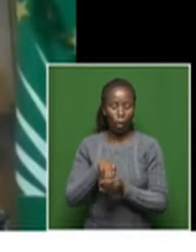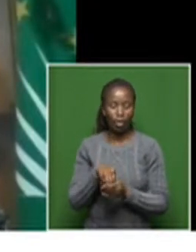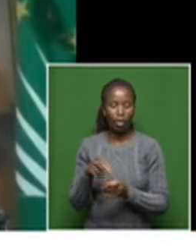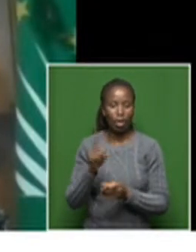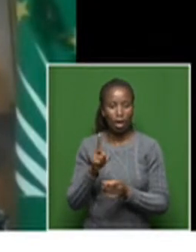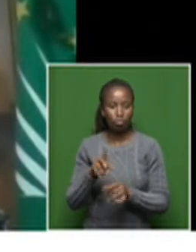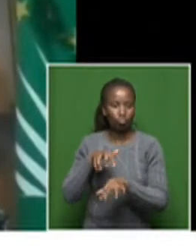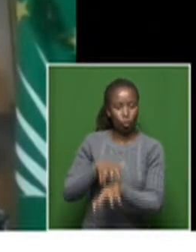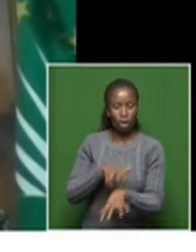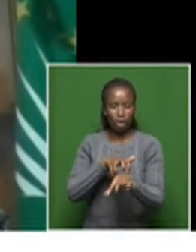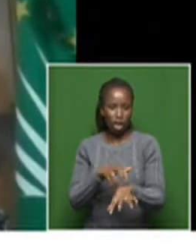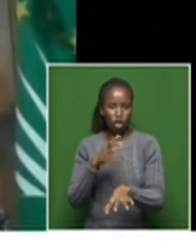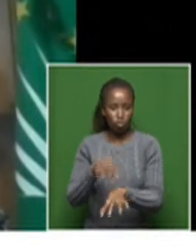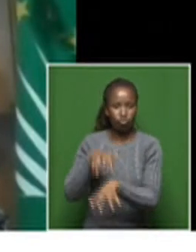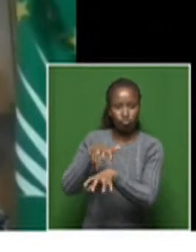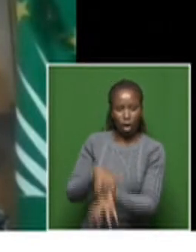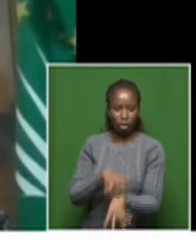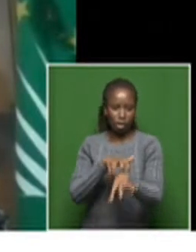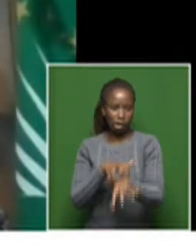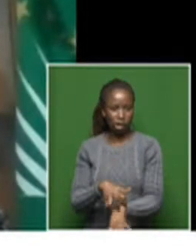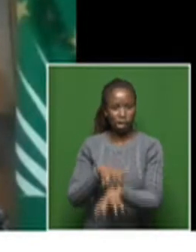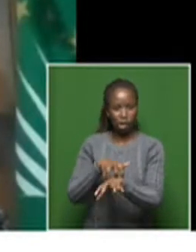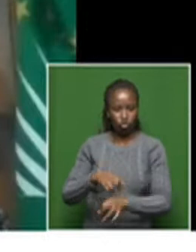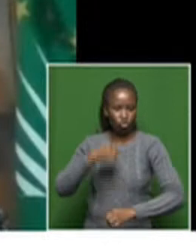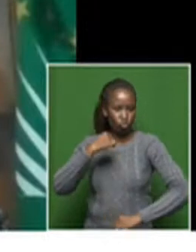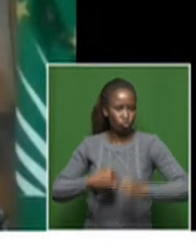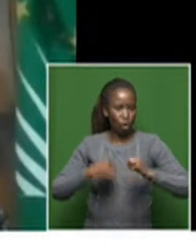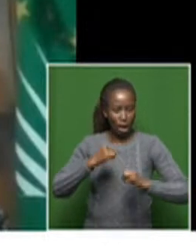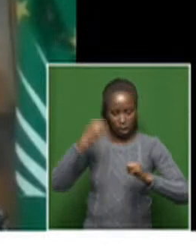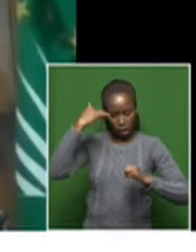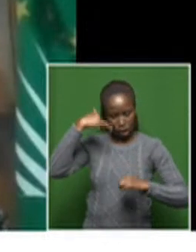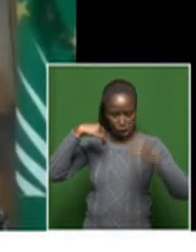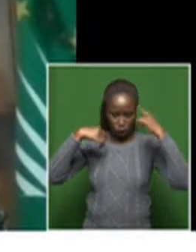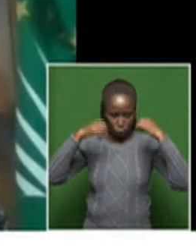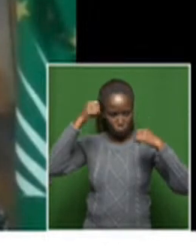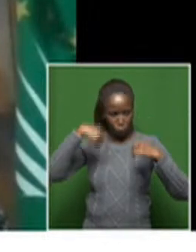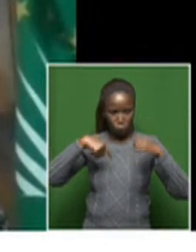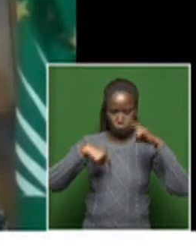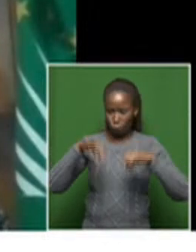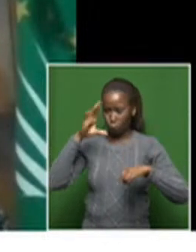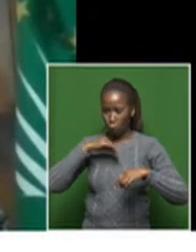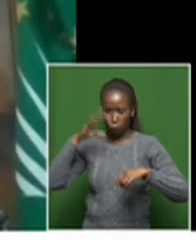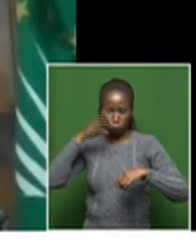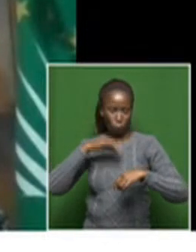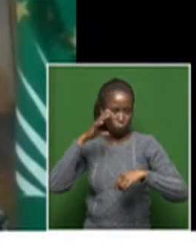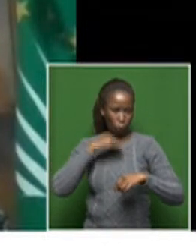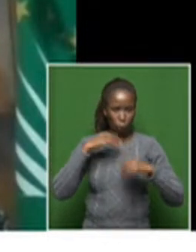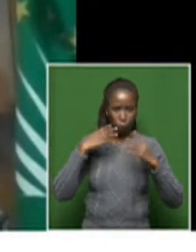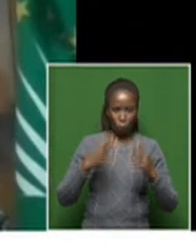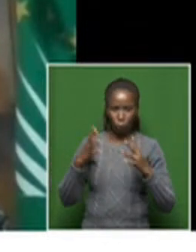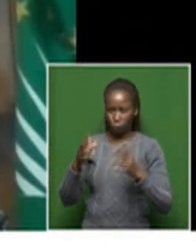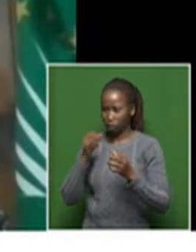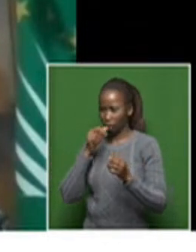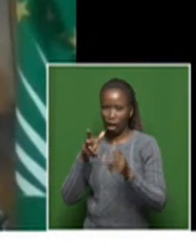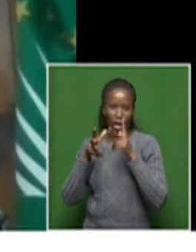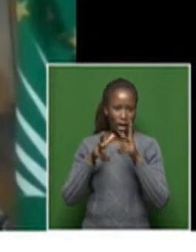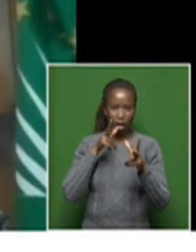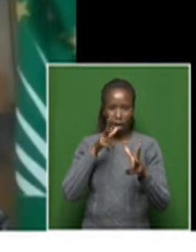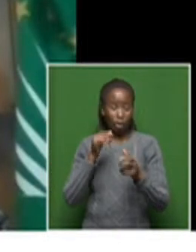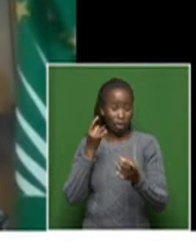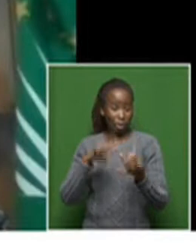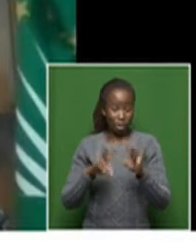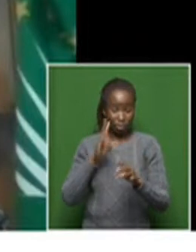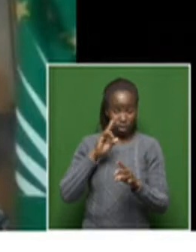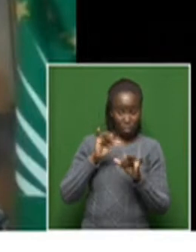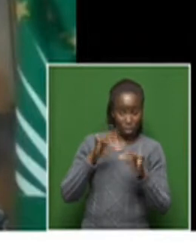chanting, it's running, the observation of the protocols, literally you see some people running without the mask as